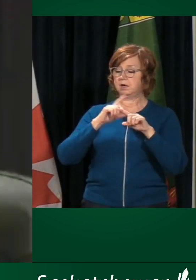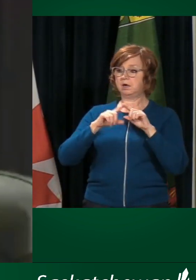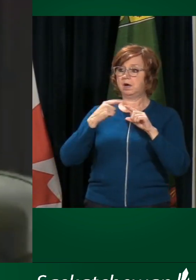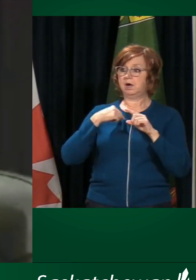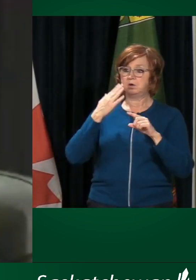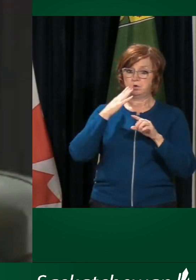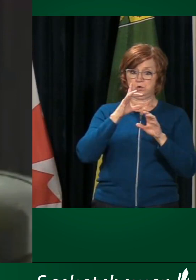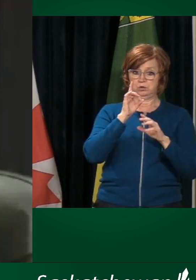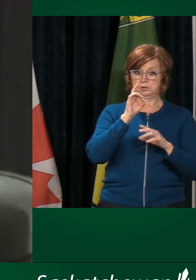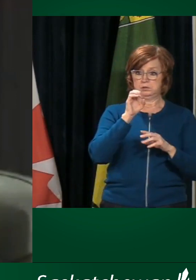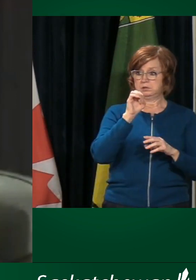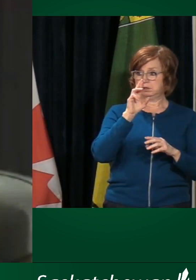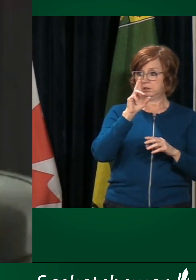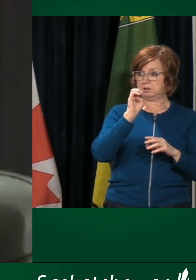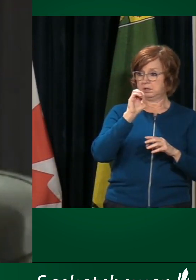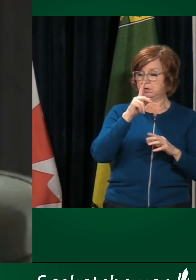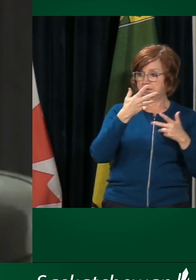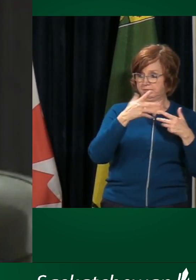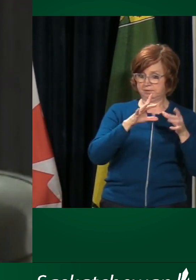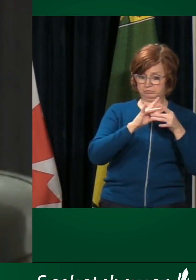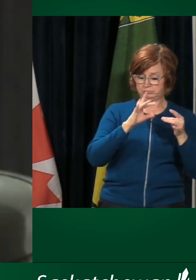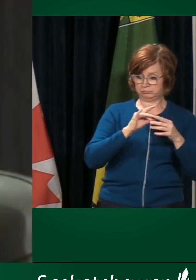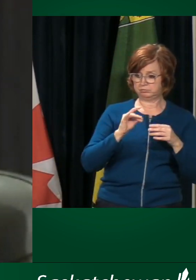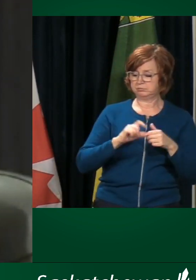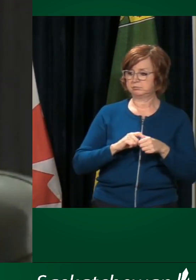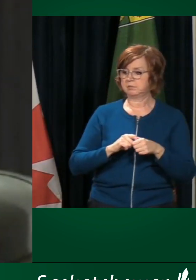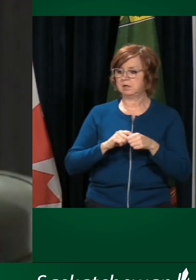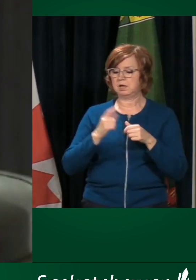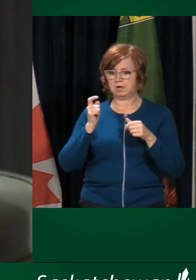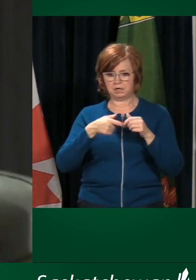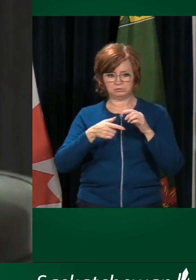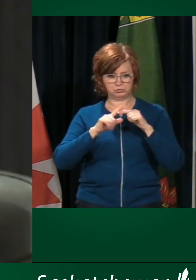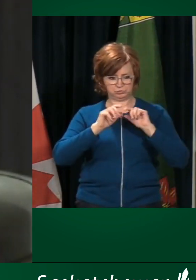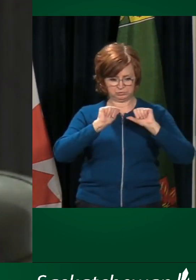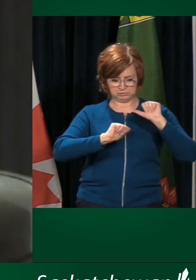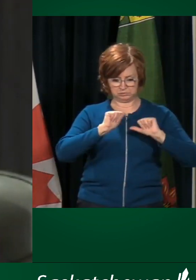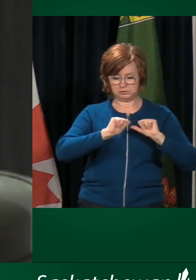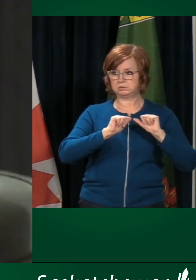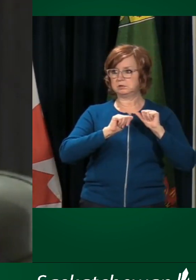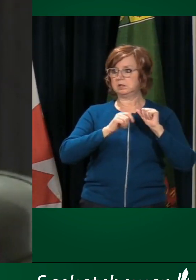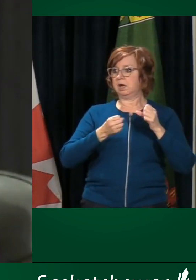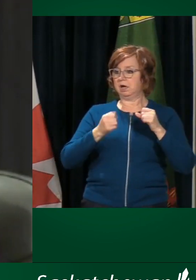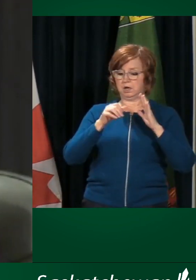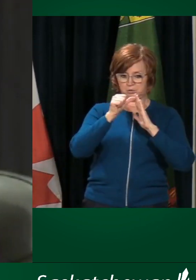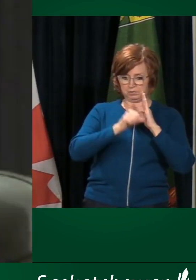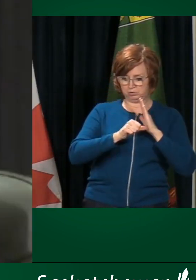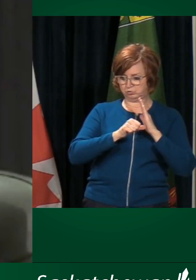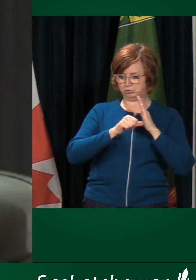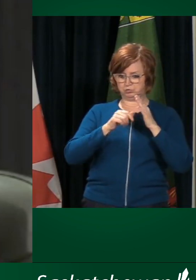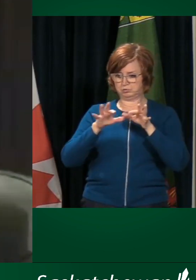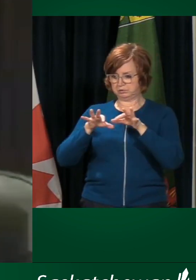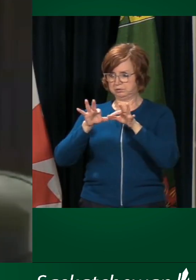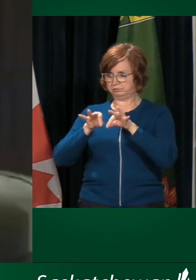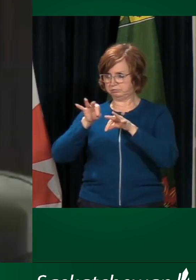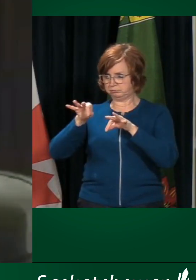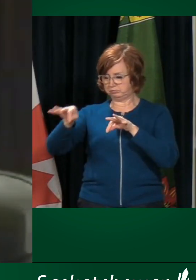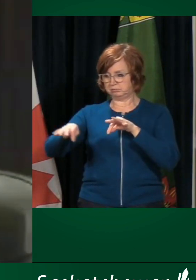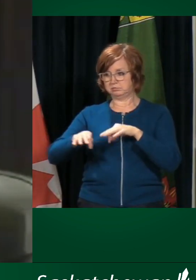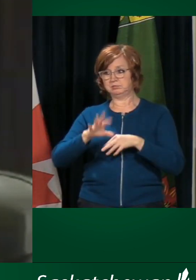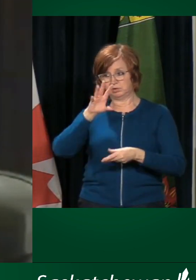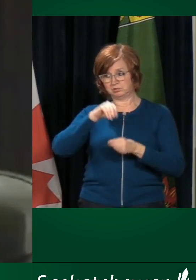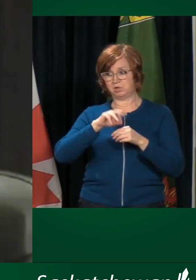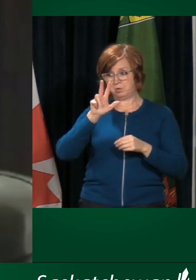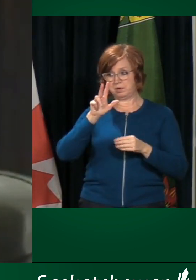that's important is for us to assess what's actually occurred, not just the number of surgeries that have been delayed. So there's been about 3,800 surgeries that have been